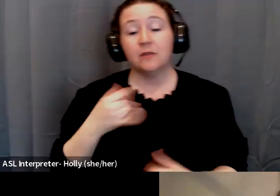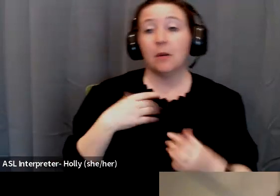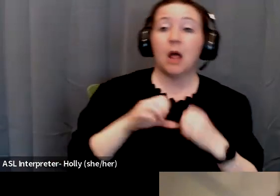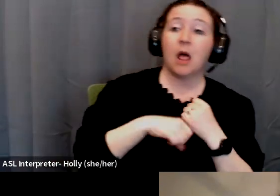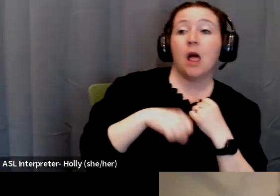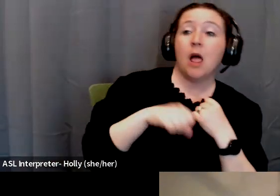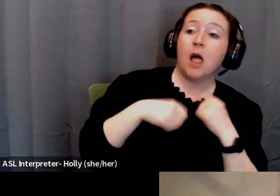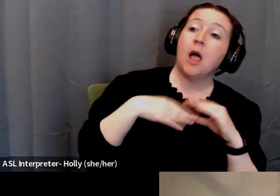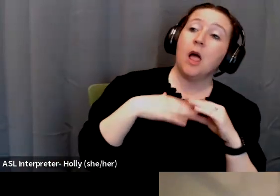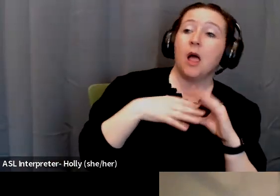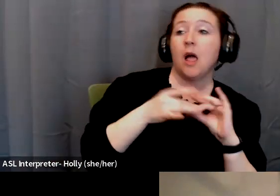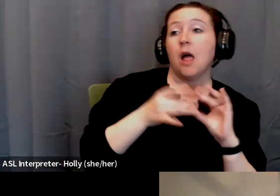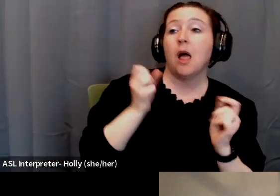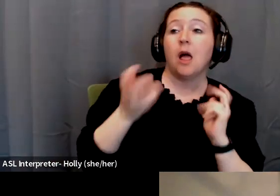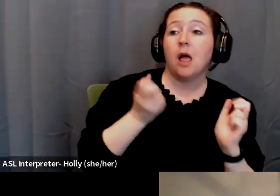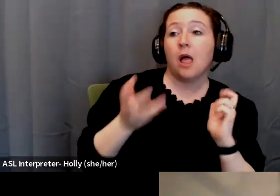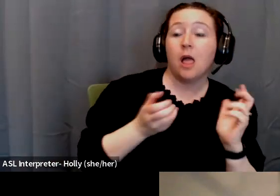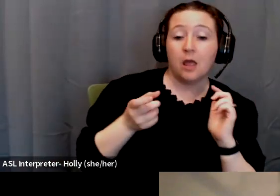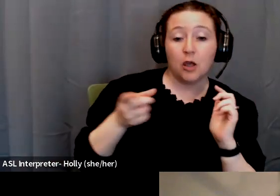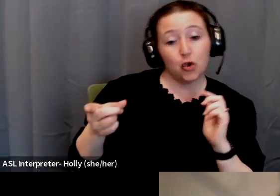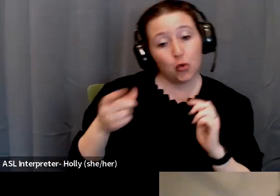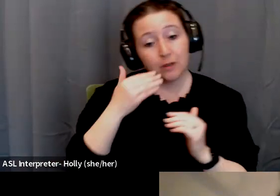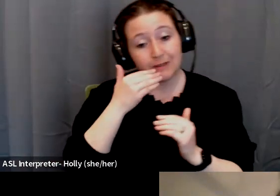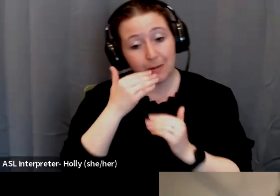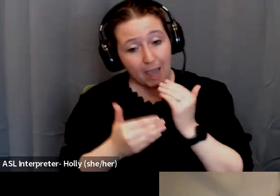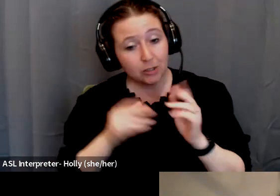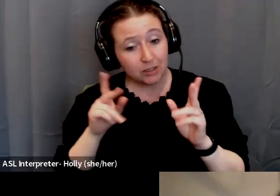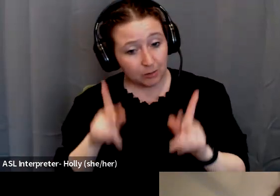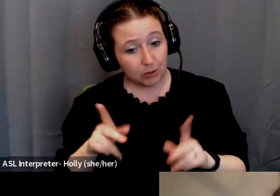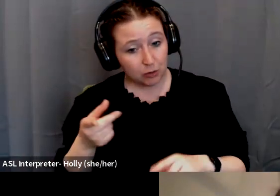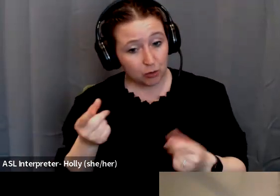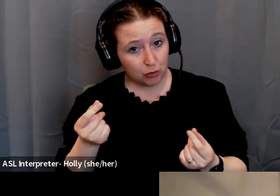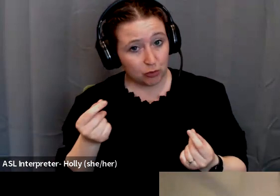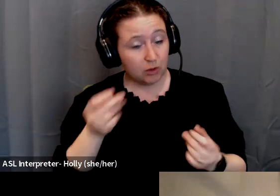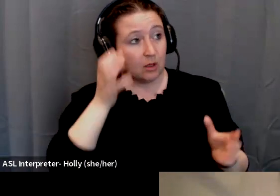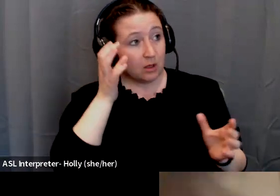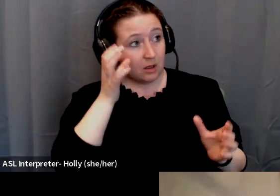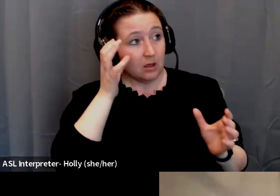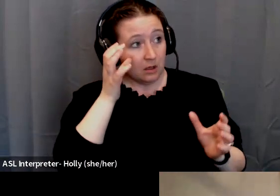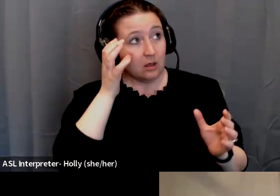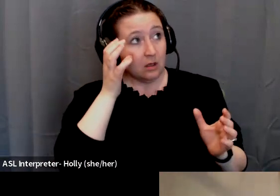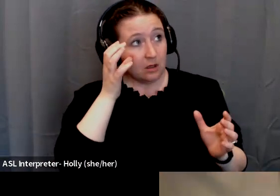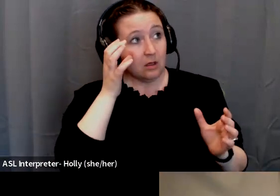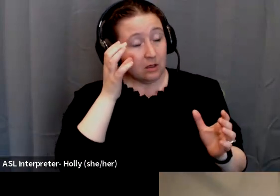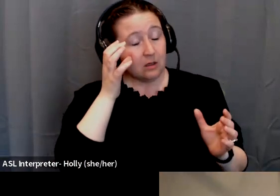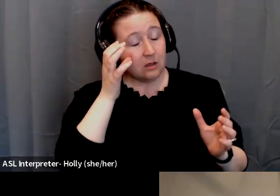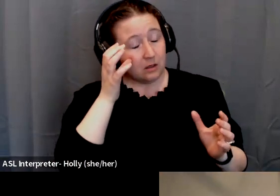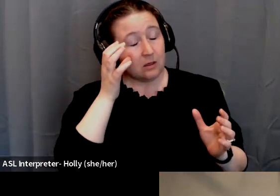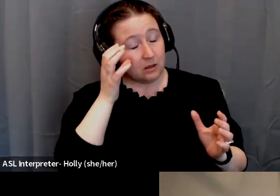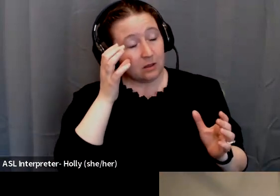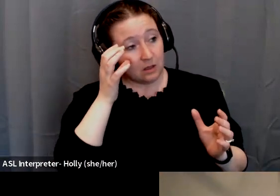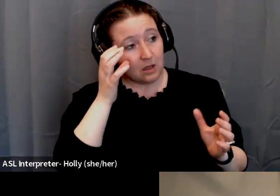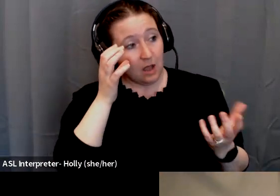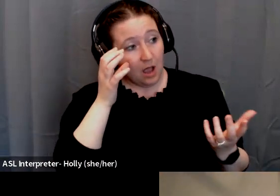on and on, you as a compassionate person are going to listen as long as you think that this is making